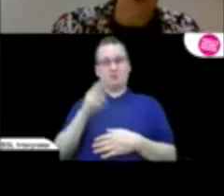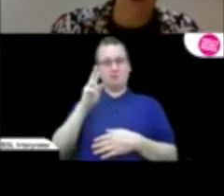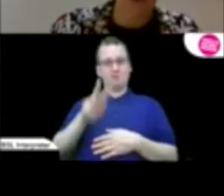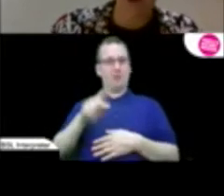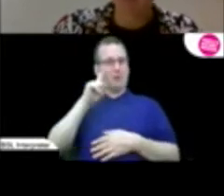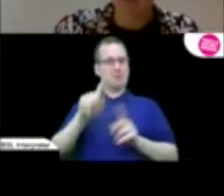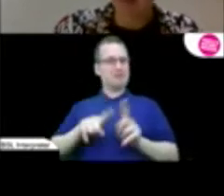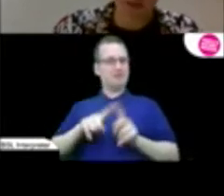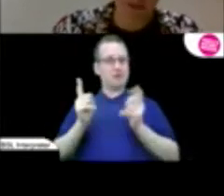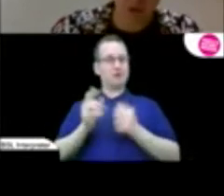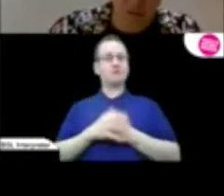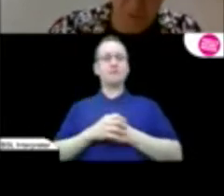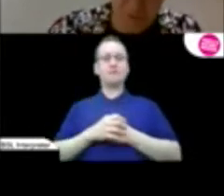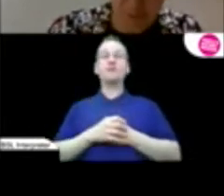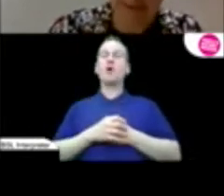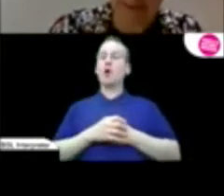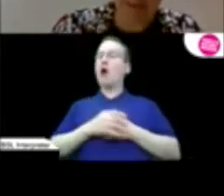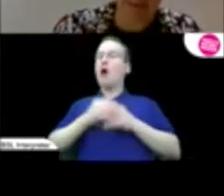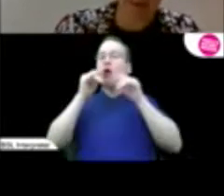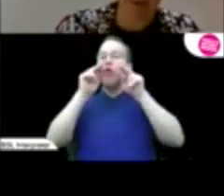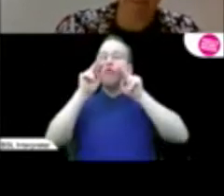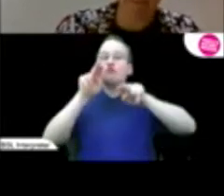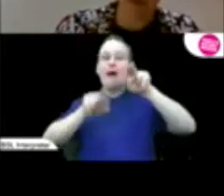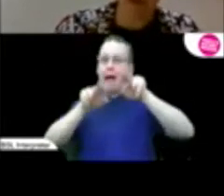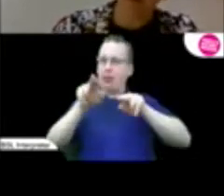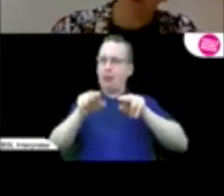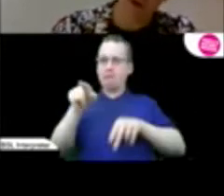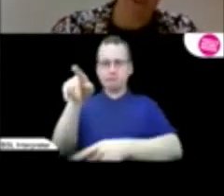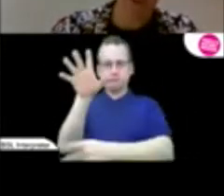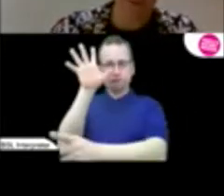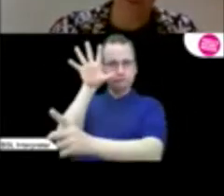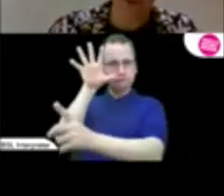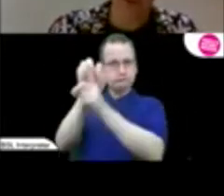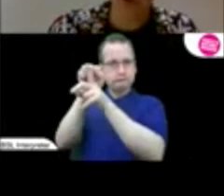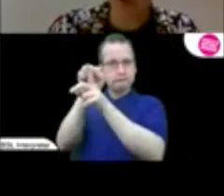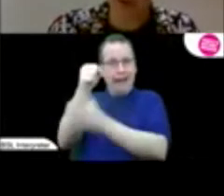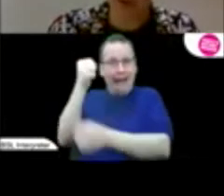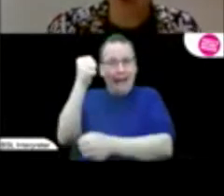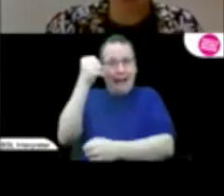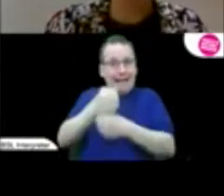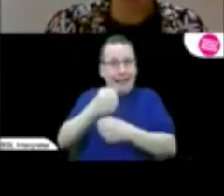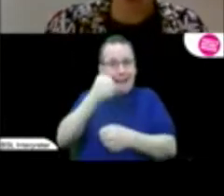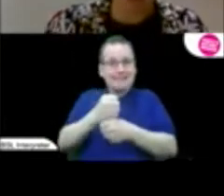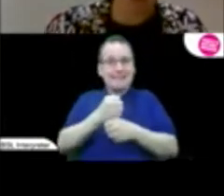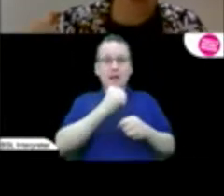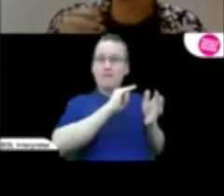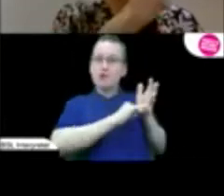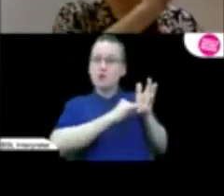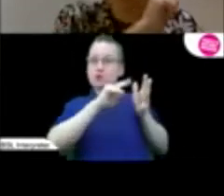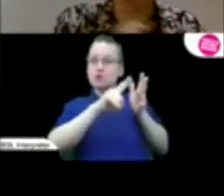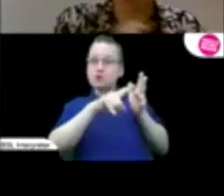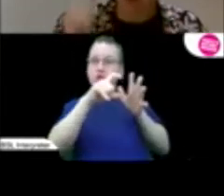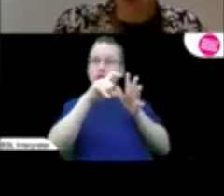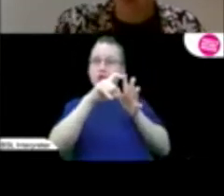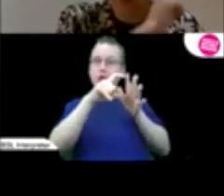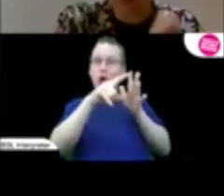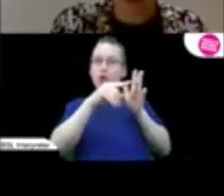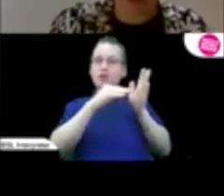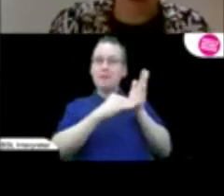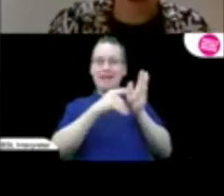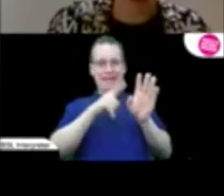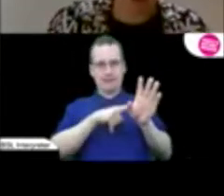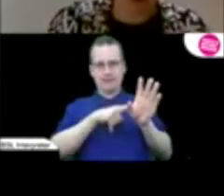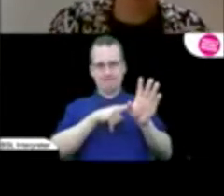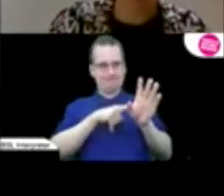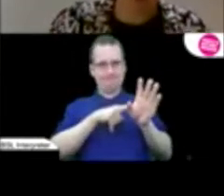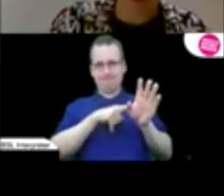So during the trial, Eliza was found guilty, not of attempted sodomy, but of common assault for